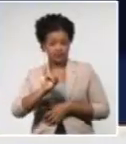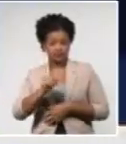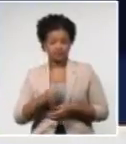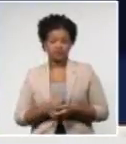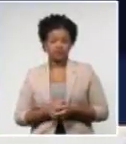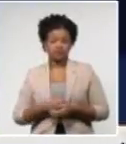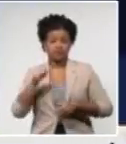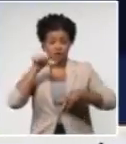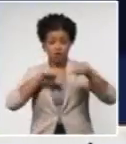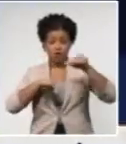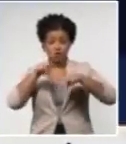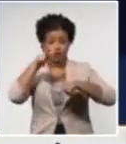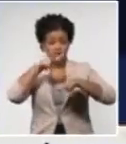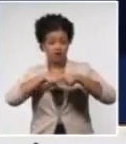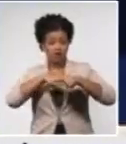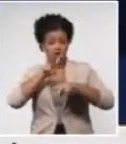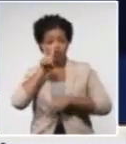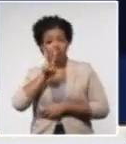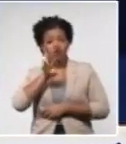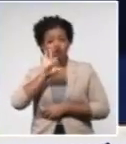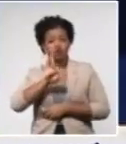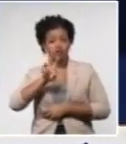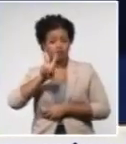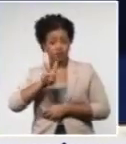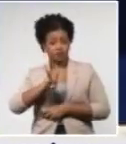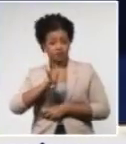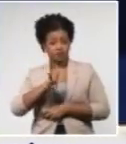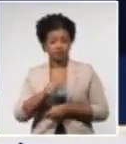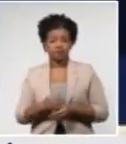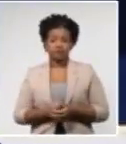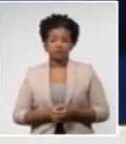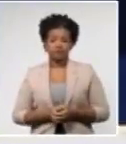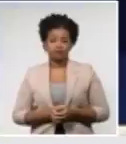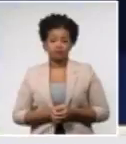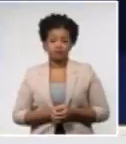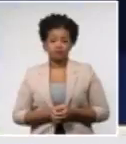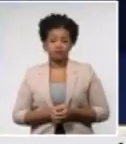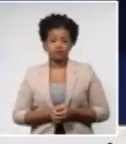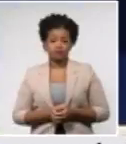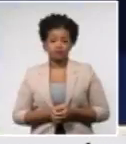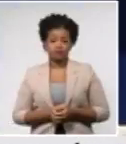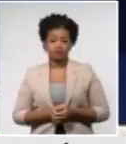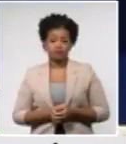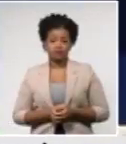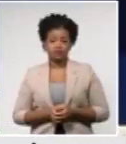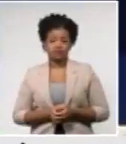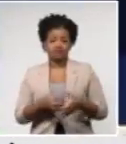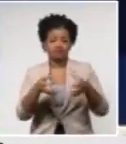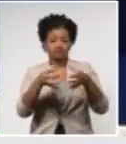Center, 282. In the Pedro Curie Tropical Medicine Institute,